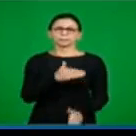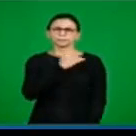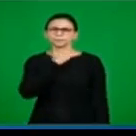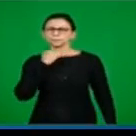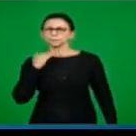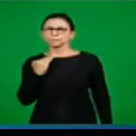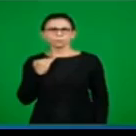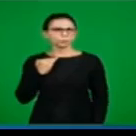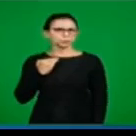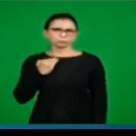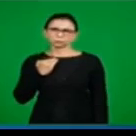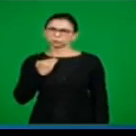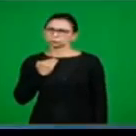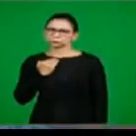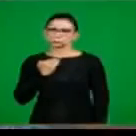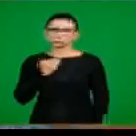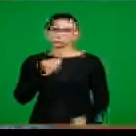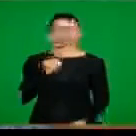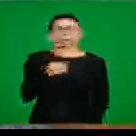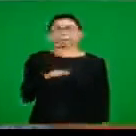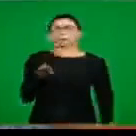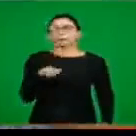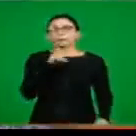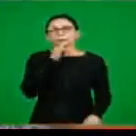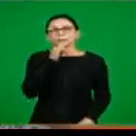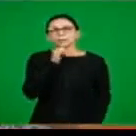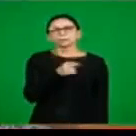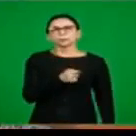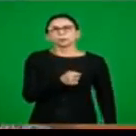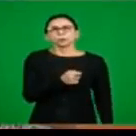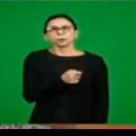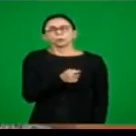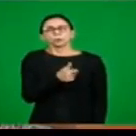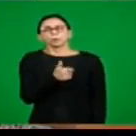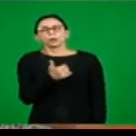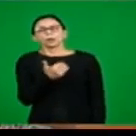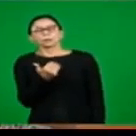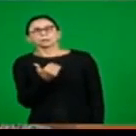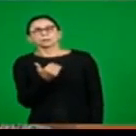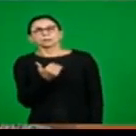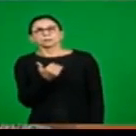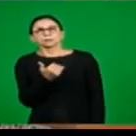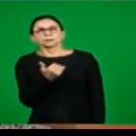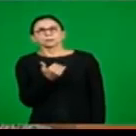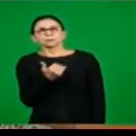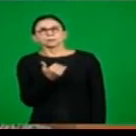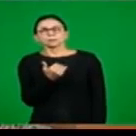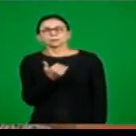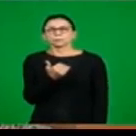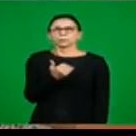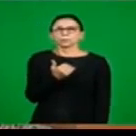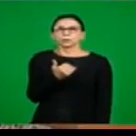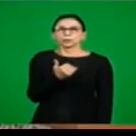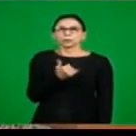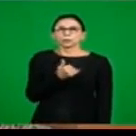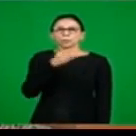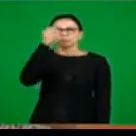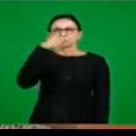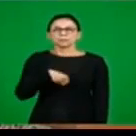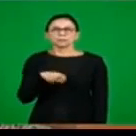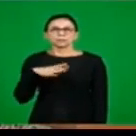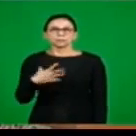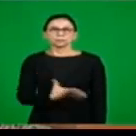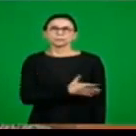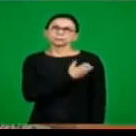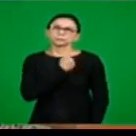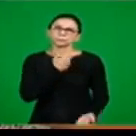being faithful all the way to death. You're not. It's not worth to be faithful all the way close to the end. You need to go all the